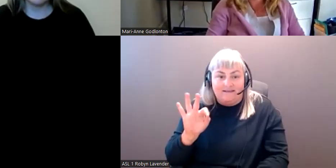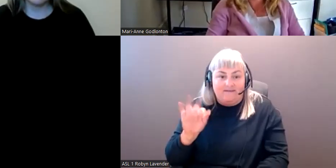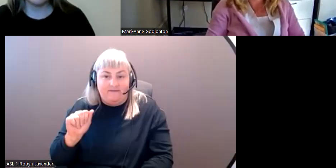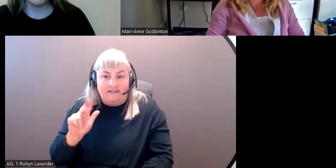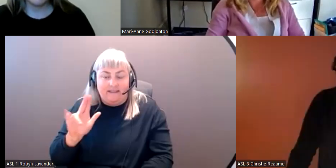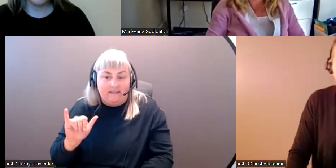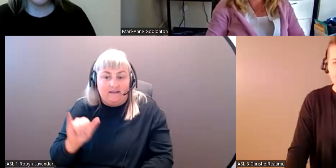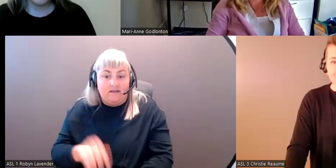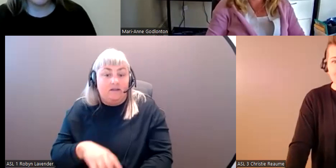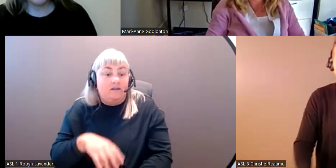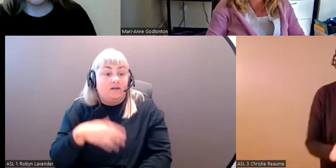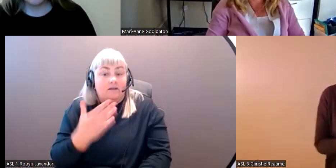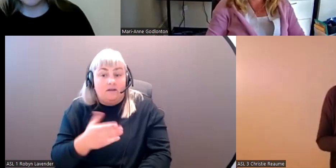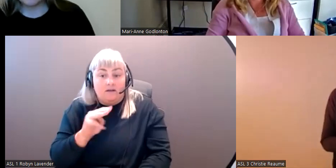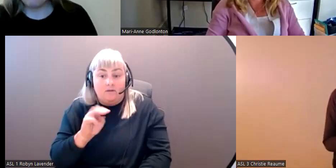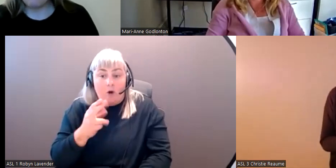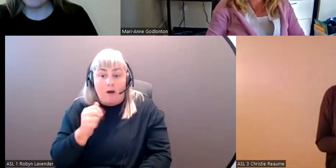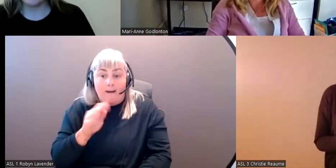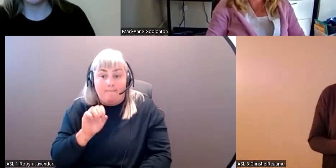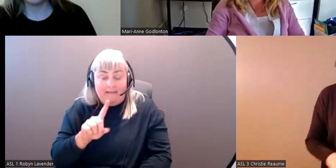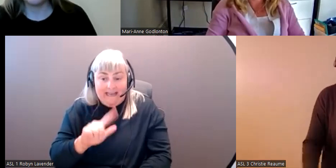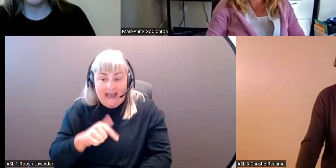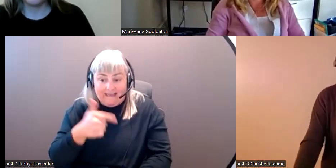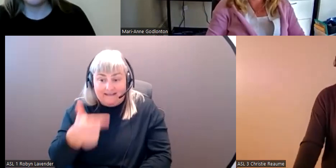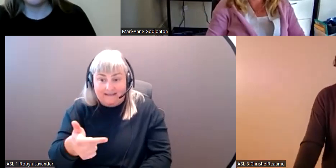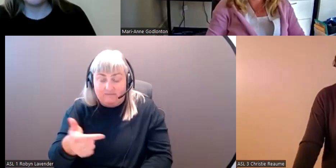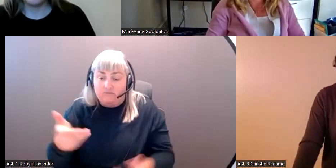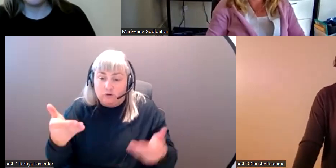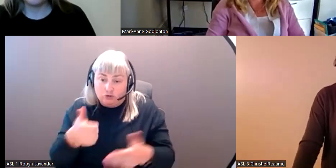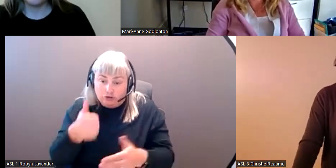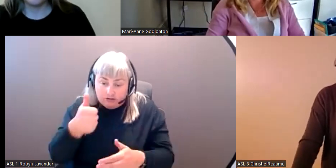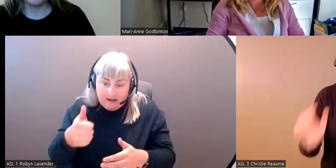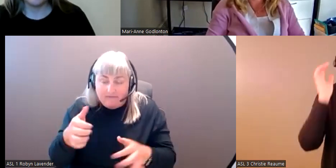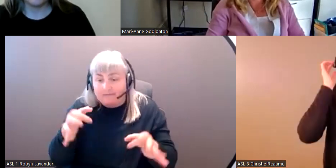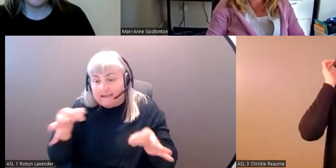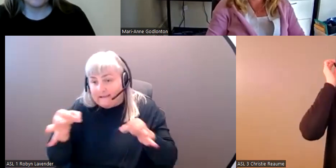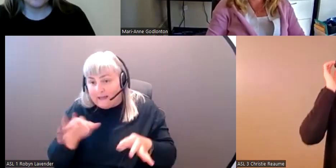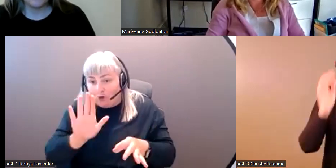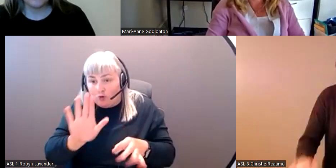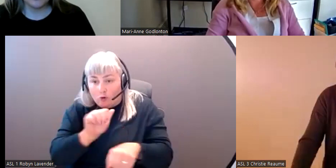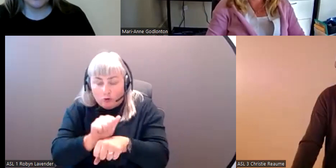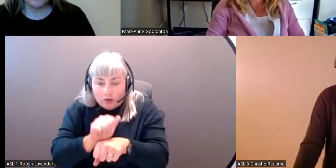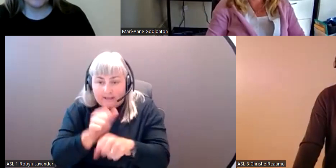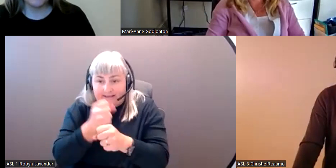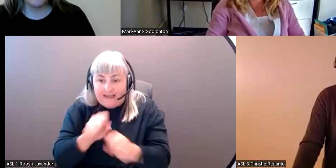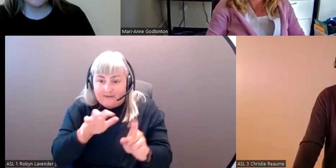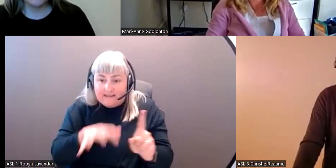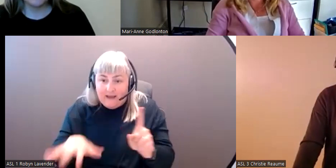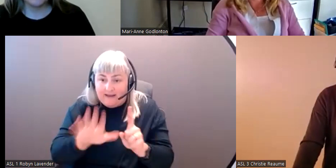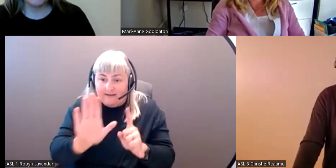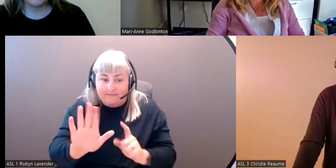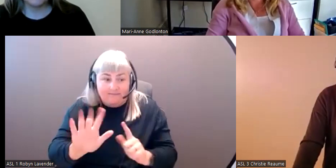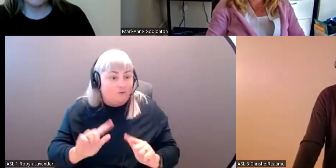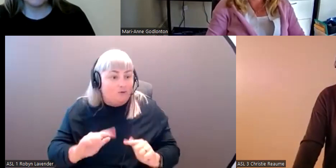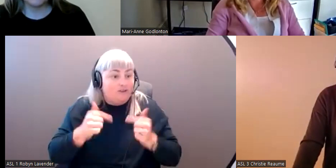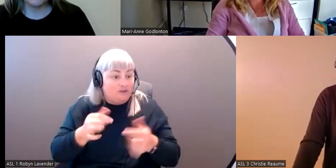And Mohamed, you are next. Please do introduce yourself and tell us all about your work in your safe space.